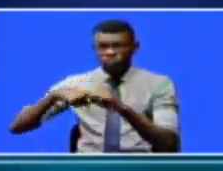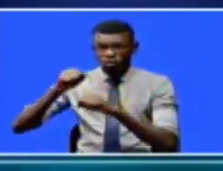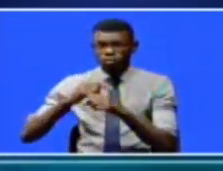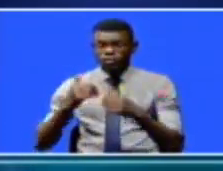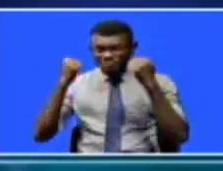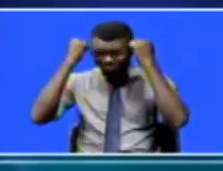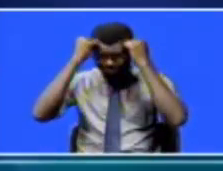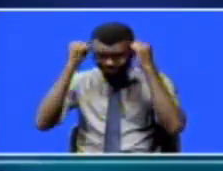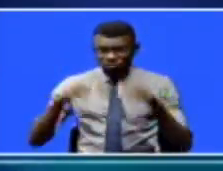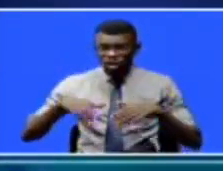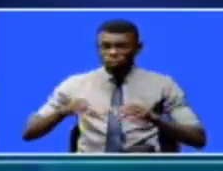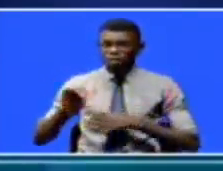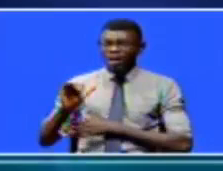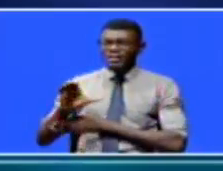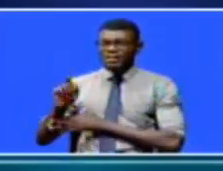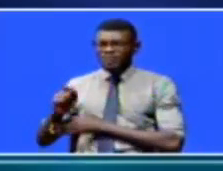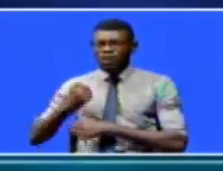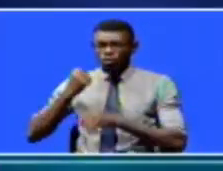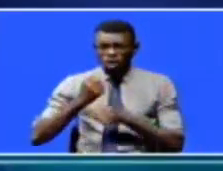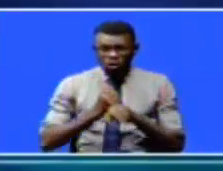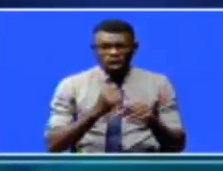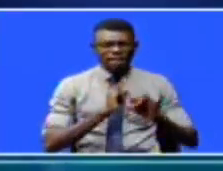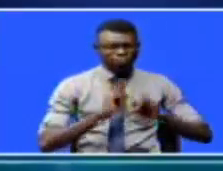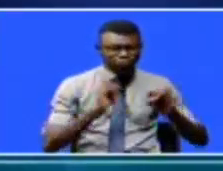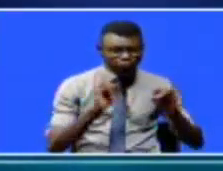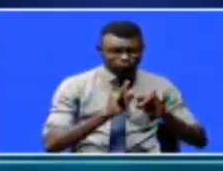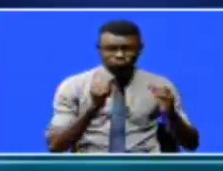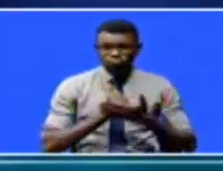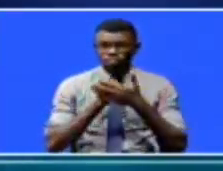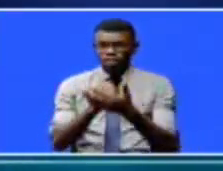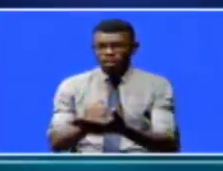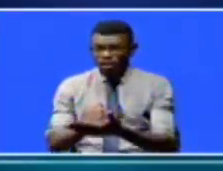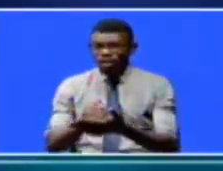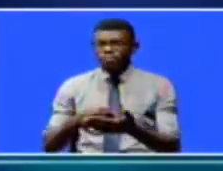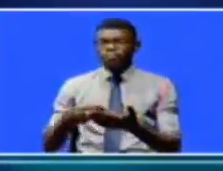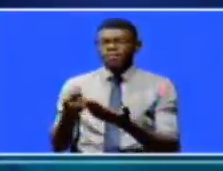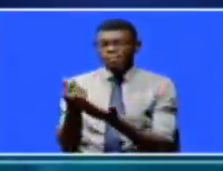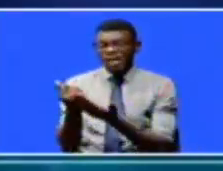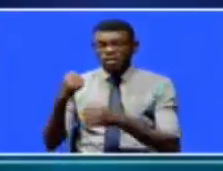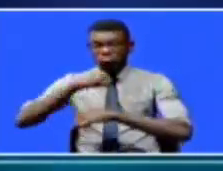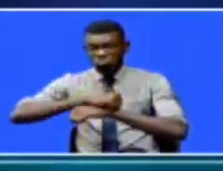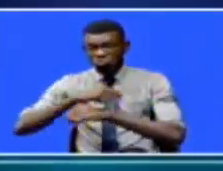ICT student currently does housekeeping to raise fees to keep her in school.